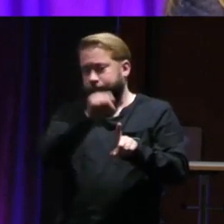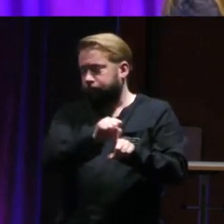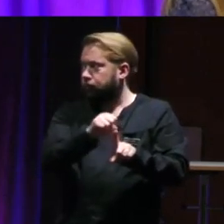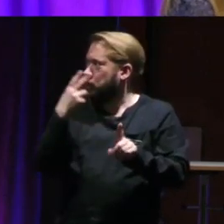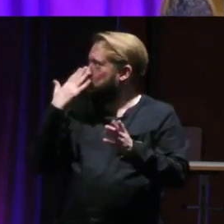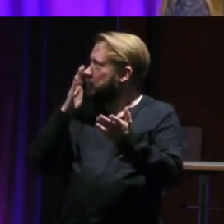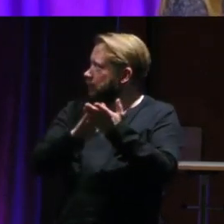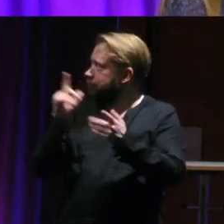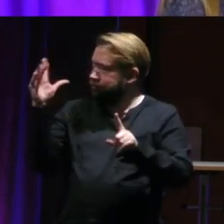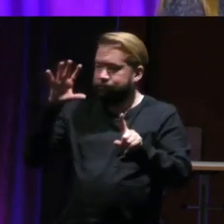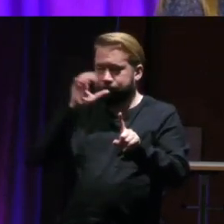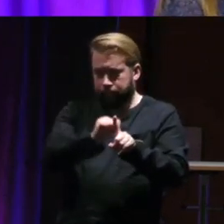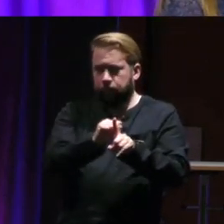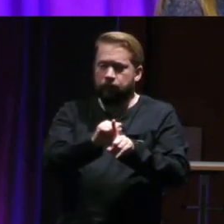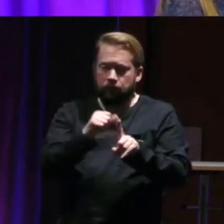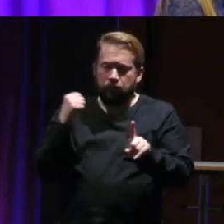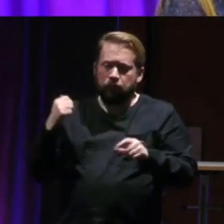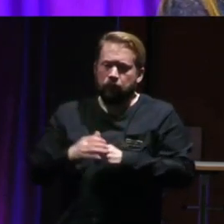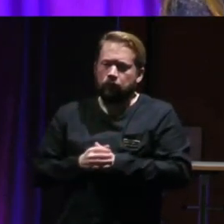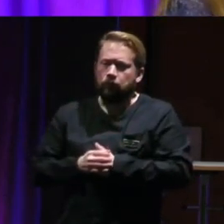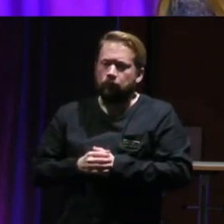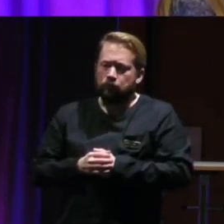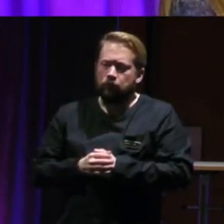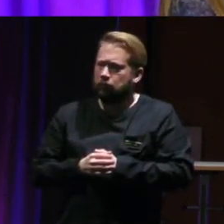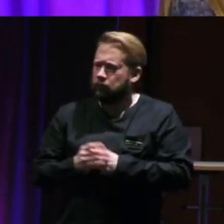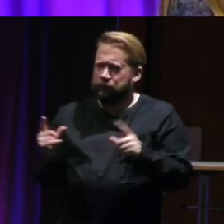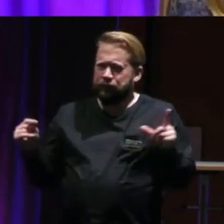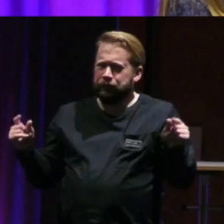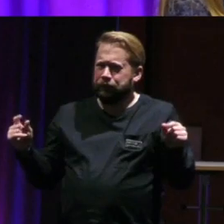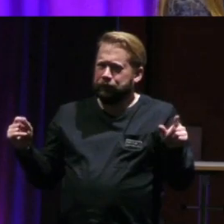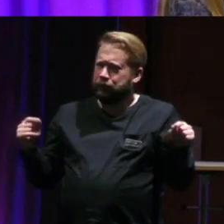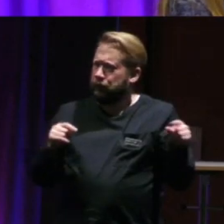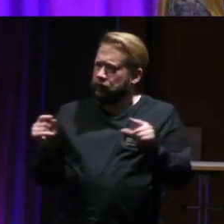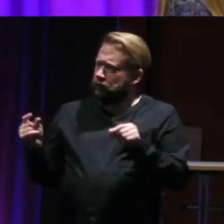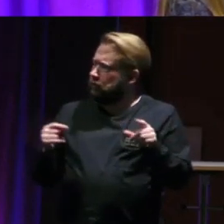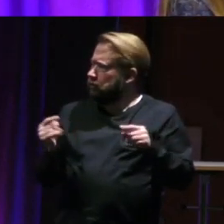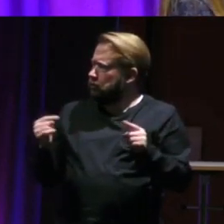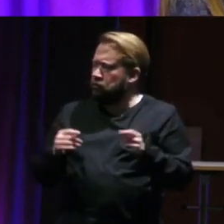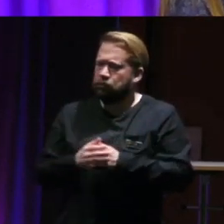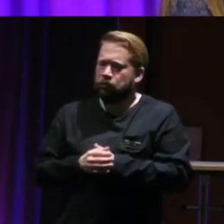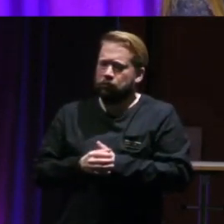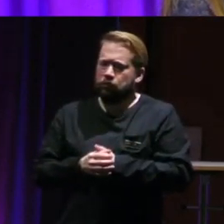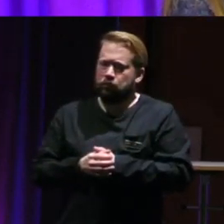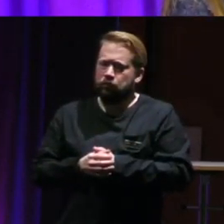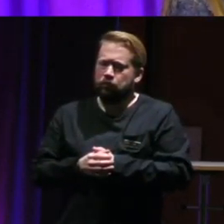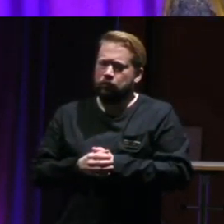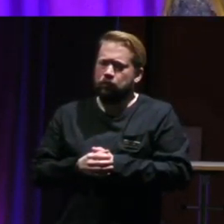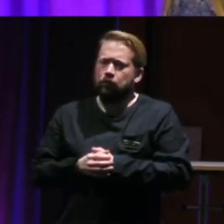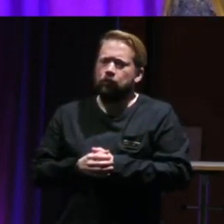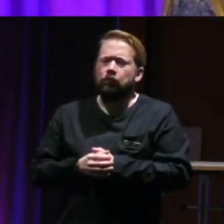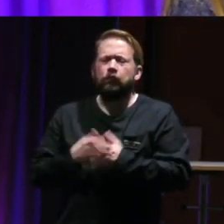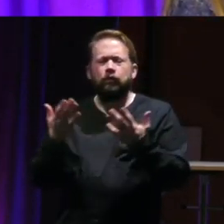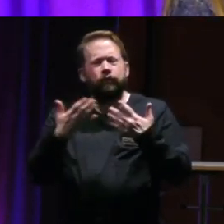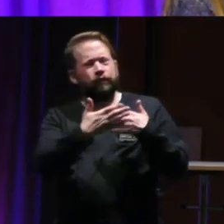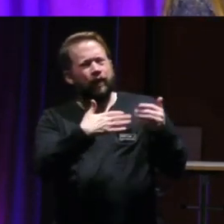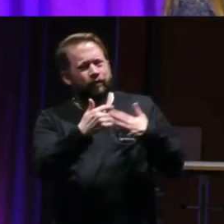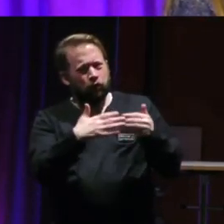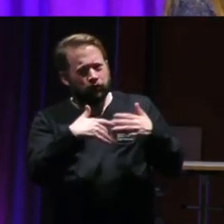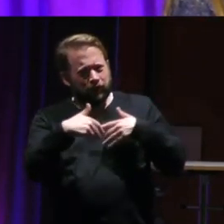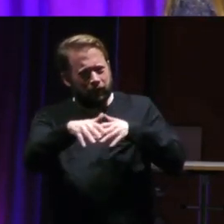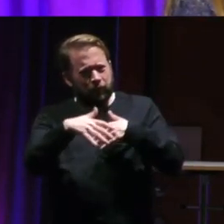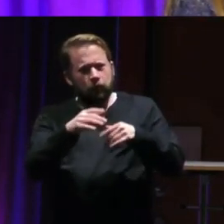And they are protesting. And they are protesting, in particular. They are protesting against FSB